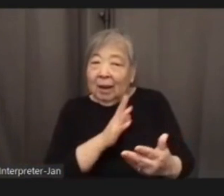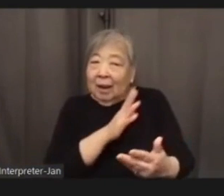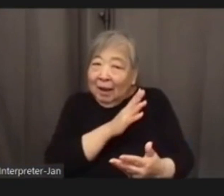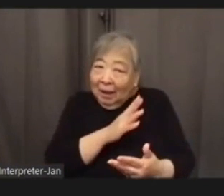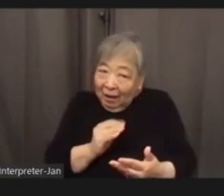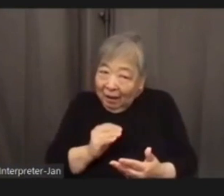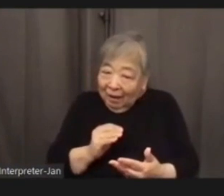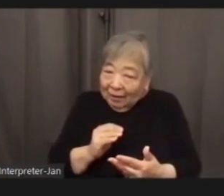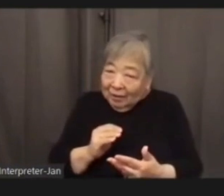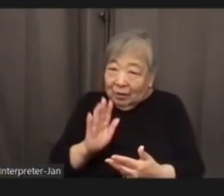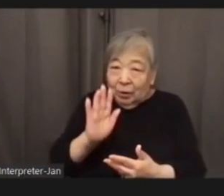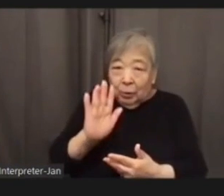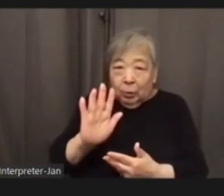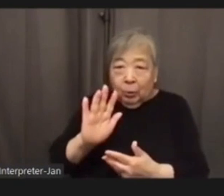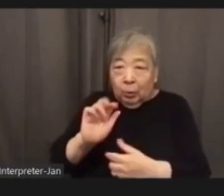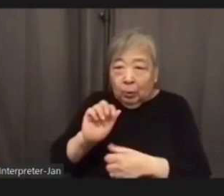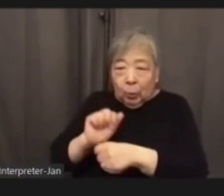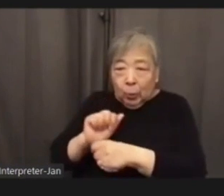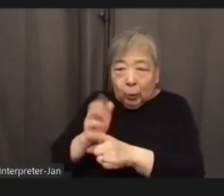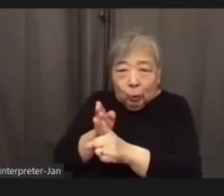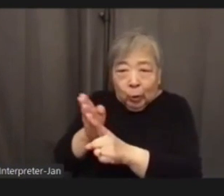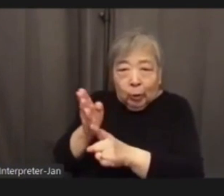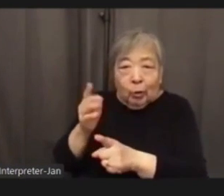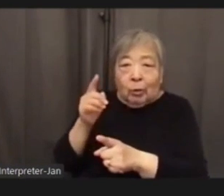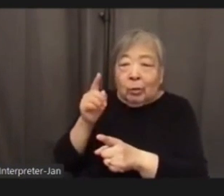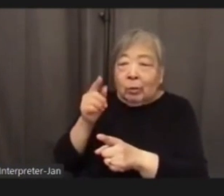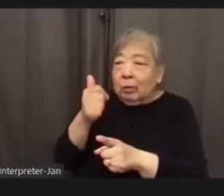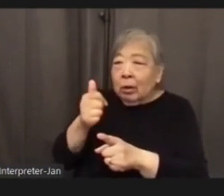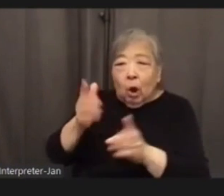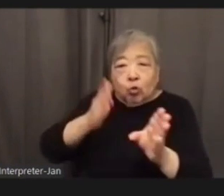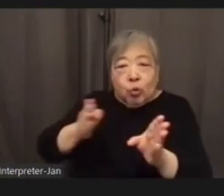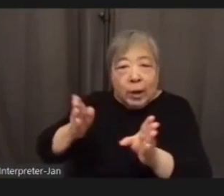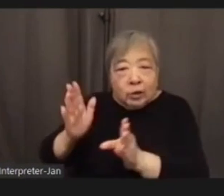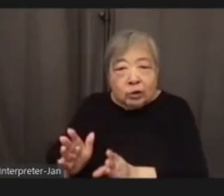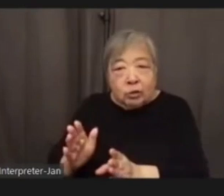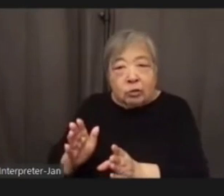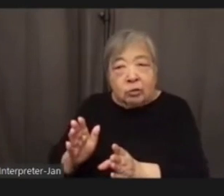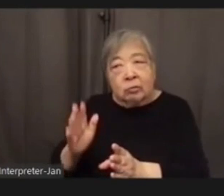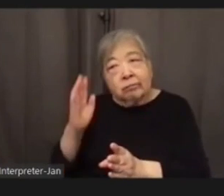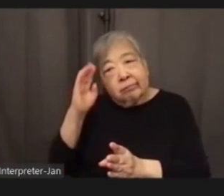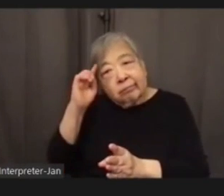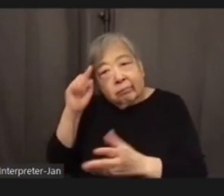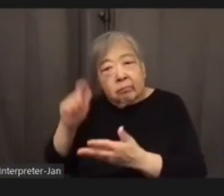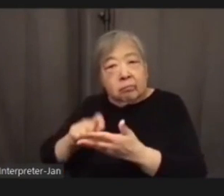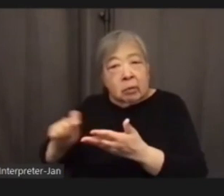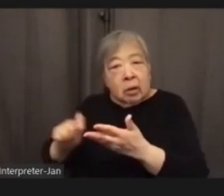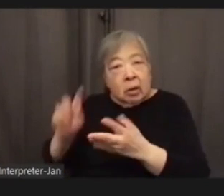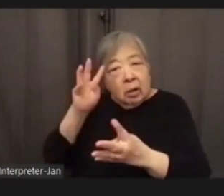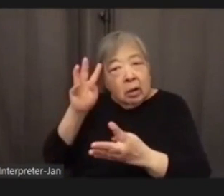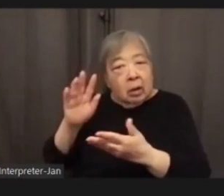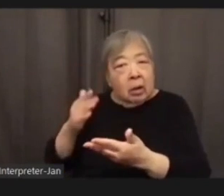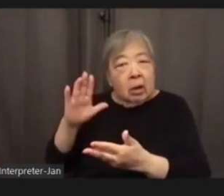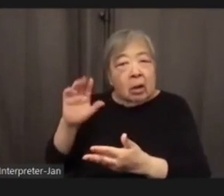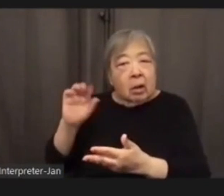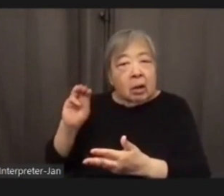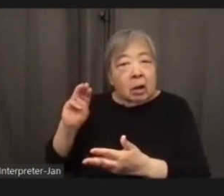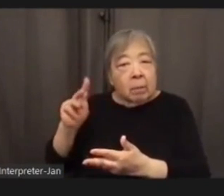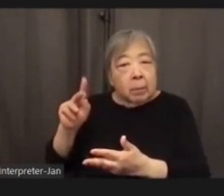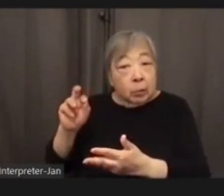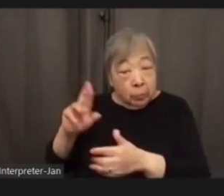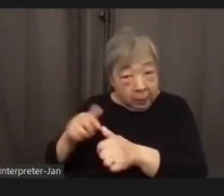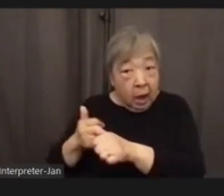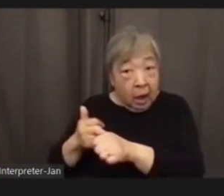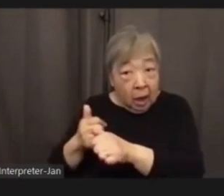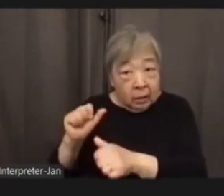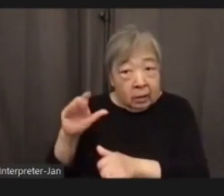part of your career working as an arranger and as a composer, right? Behind the scenes, and often for